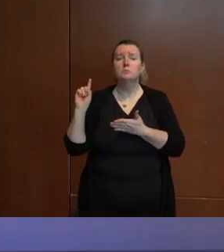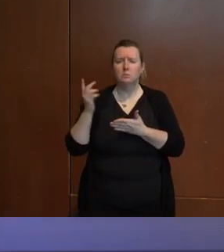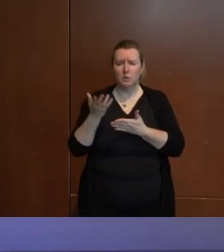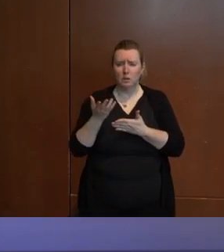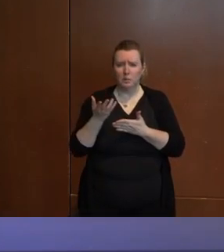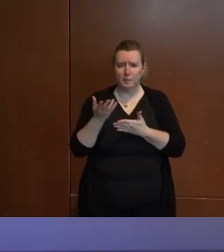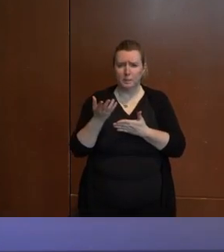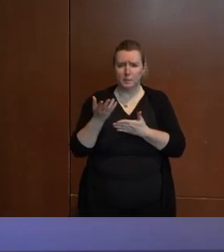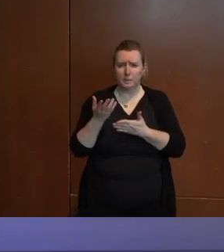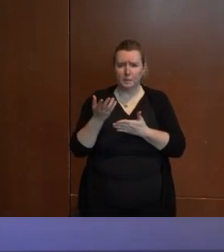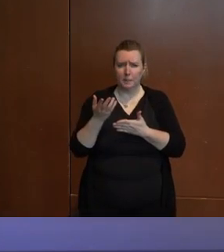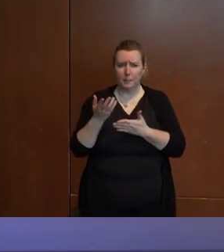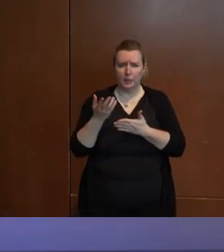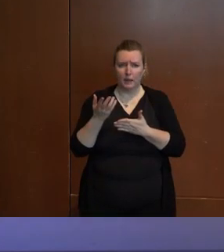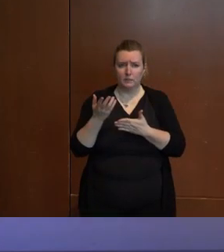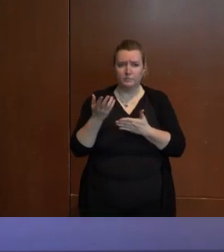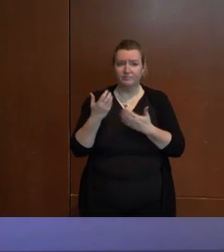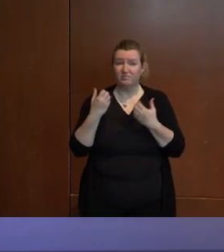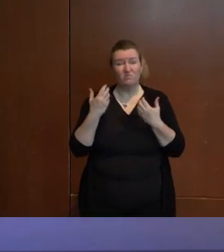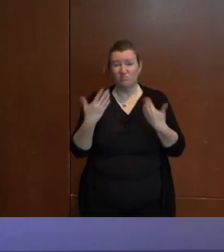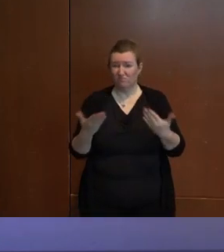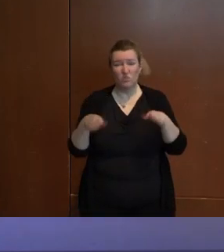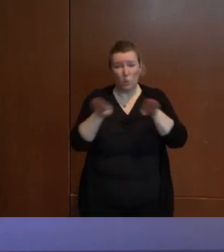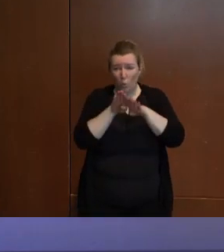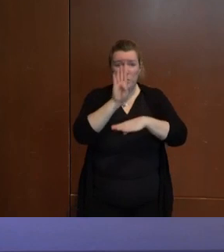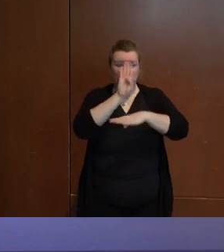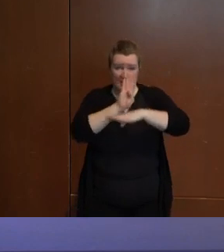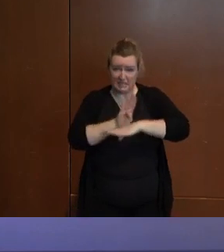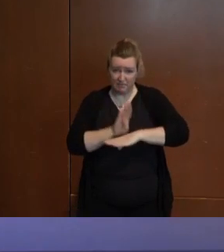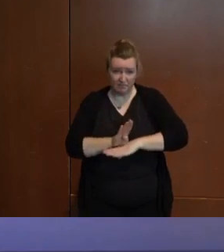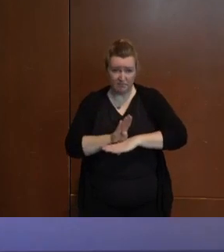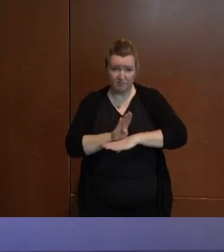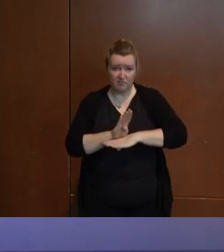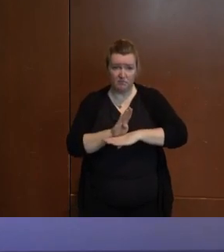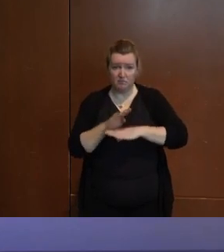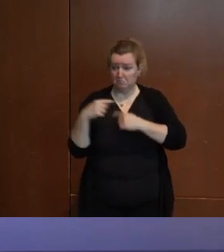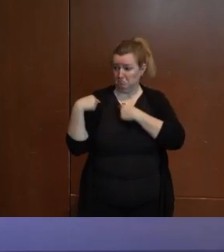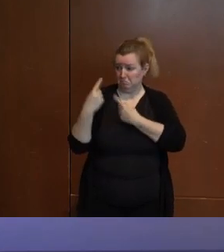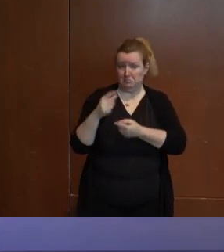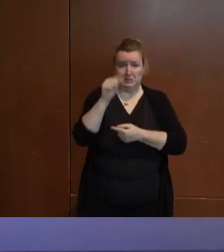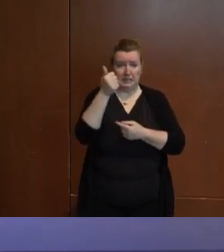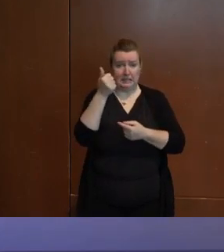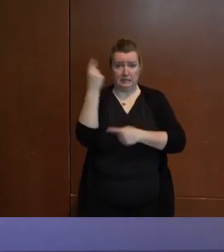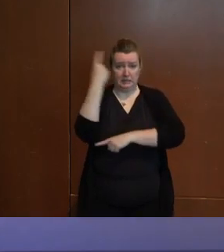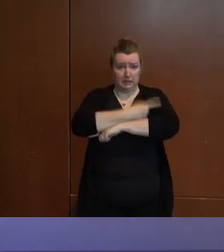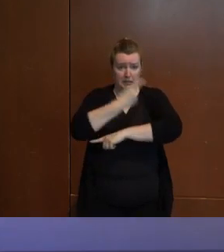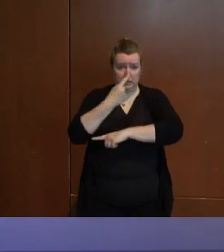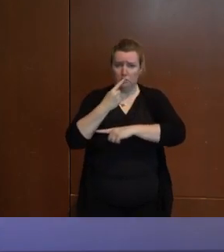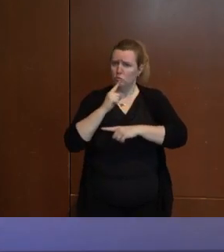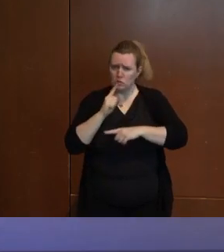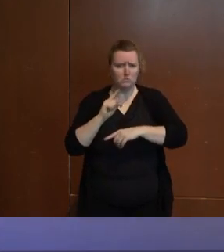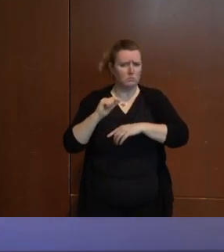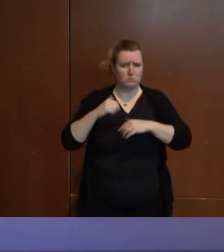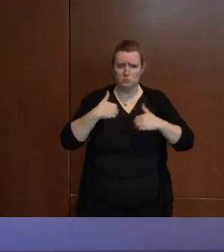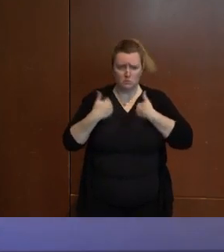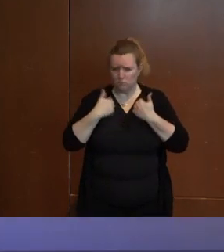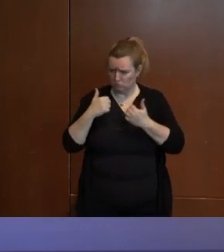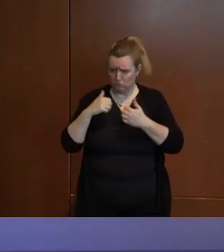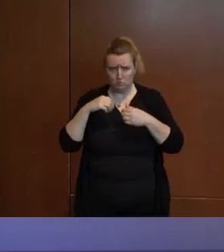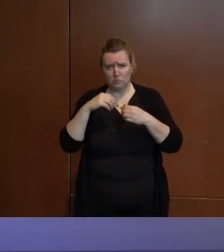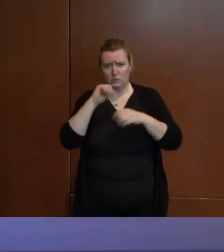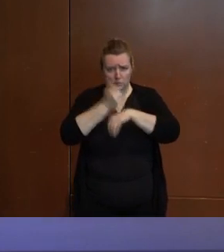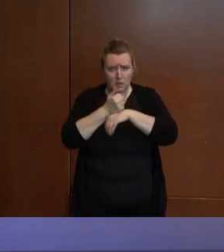Those are 10 days old. Judy and Ed, tell me if you disagree. We're getting specimens that